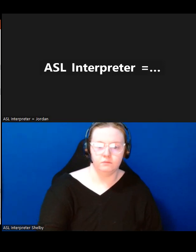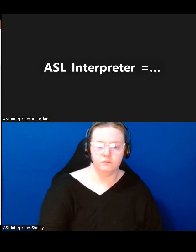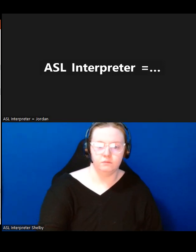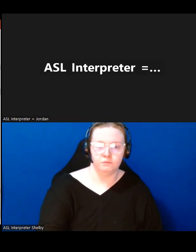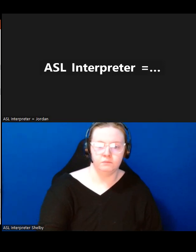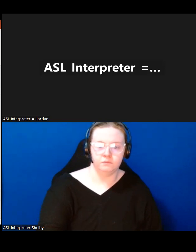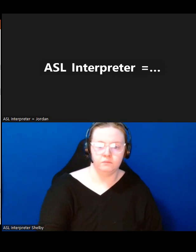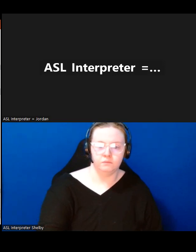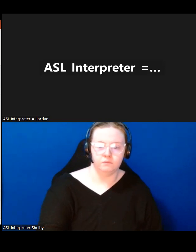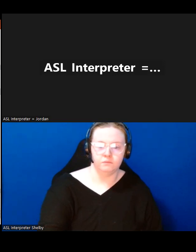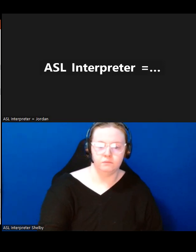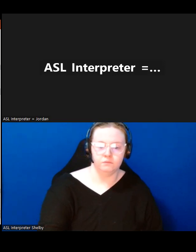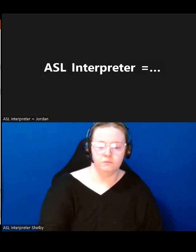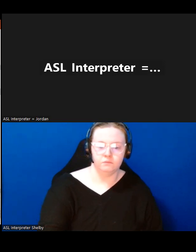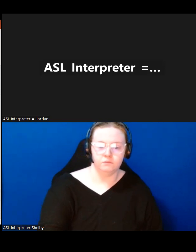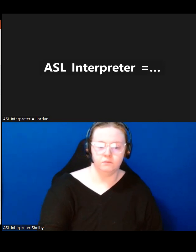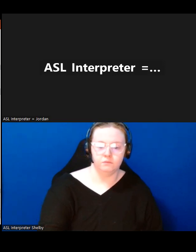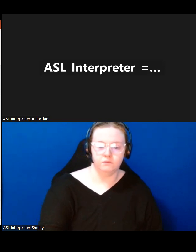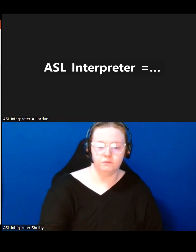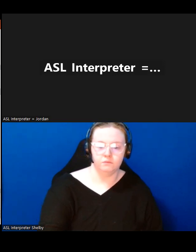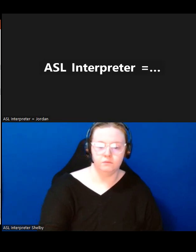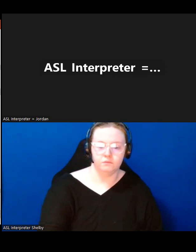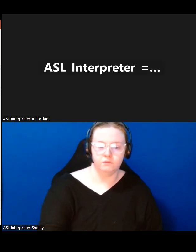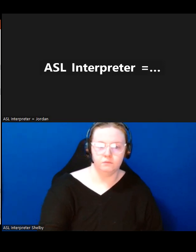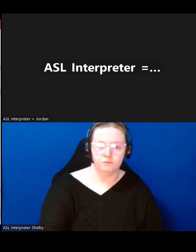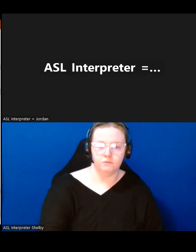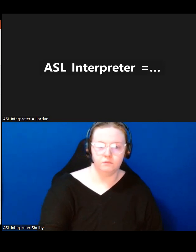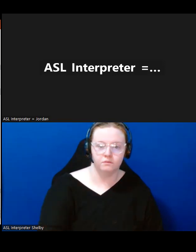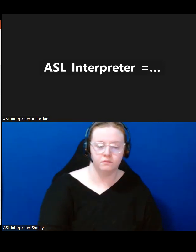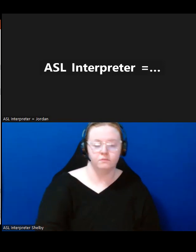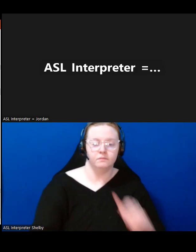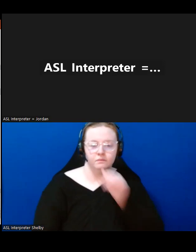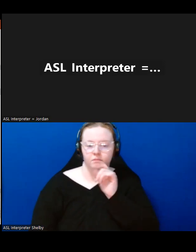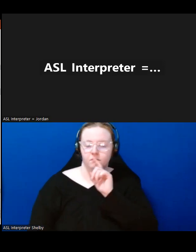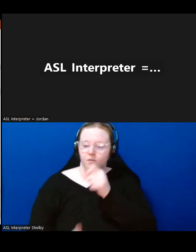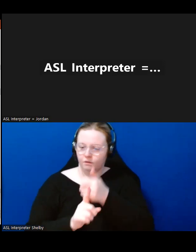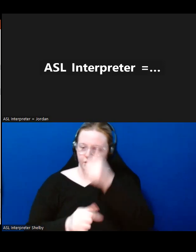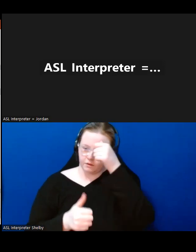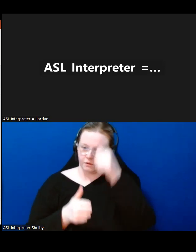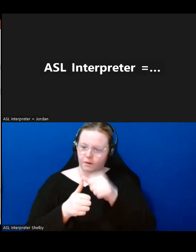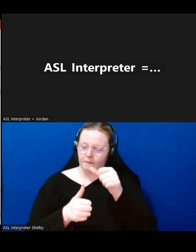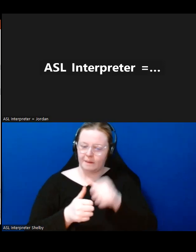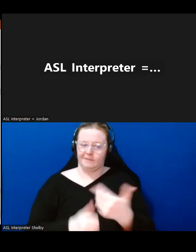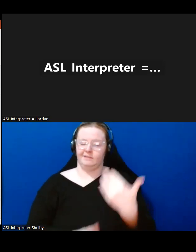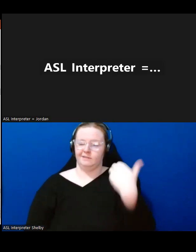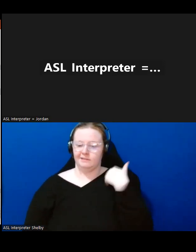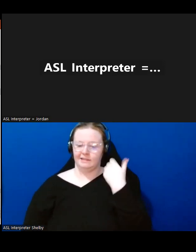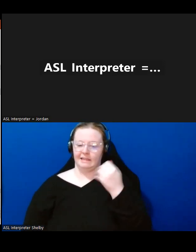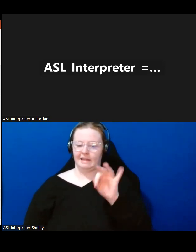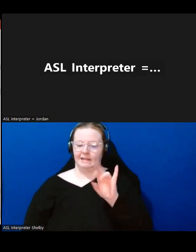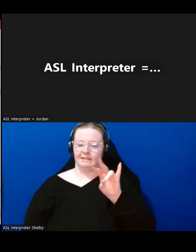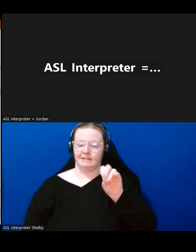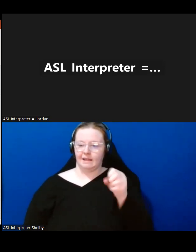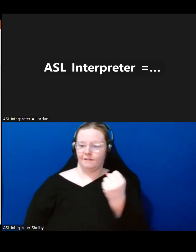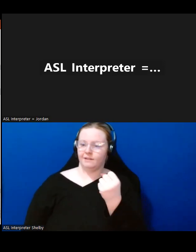to really date myself now. If anybody remembers, like the 1970s commercial, I think it was the